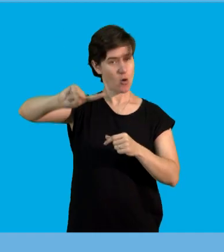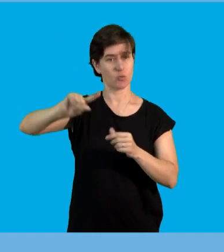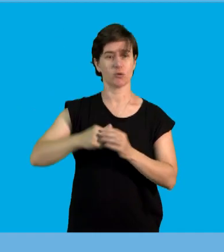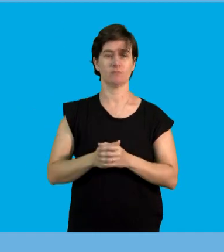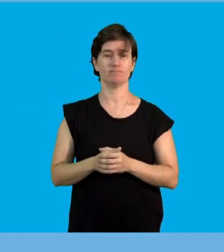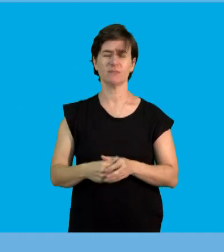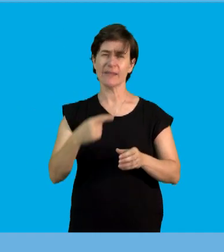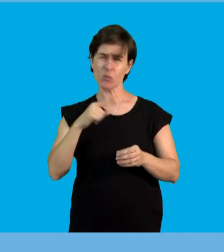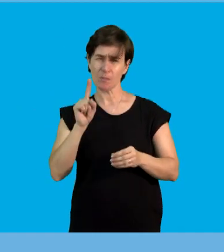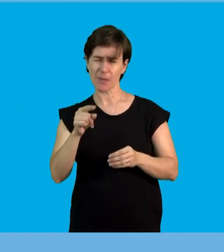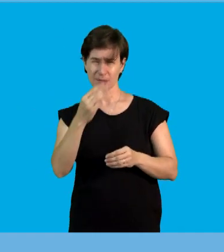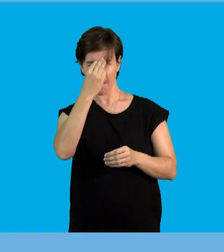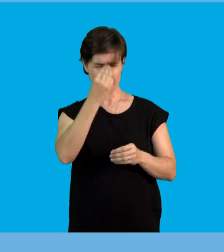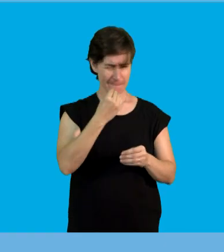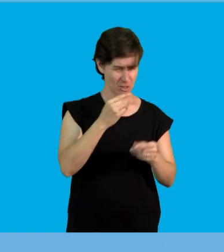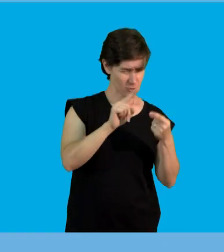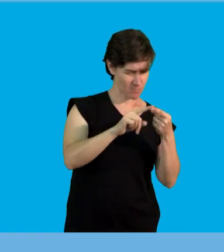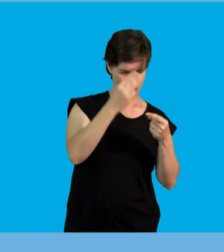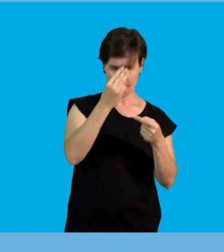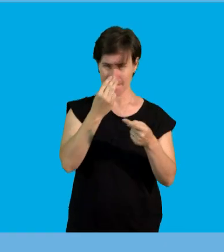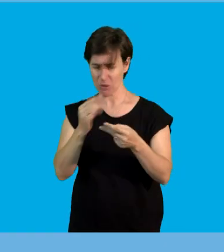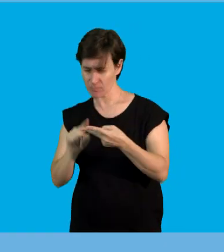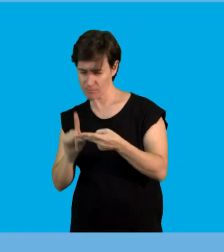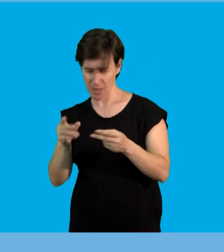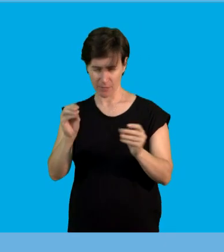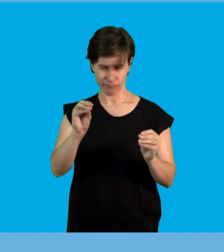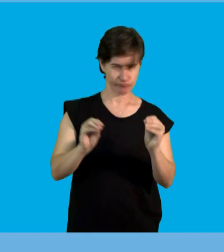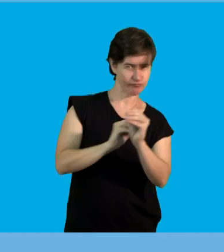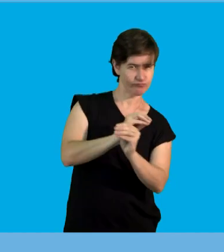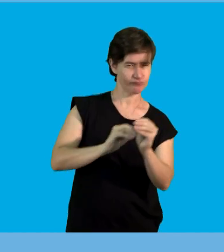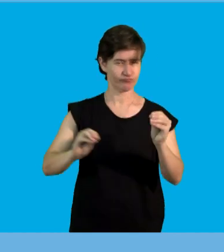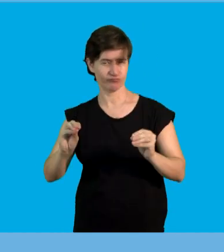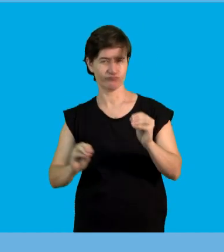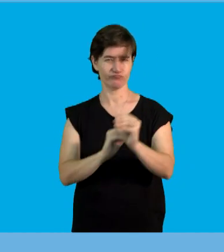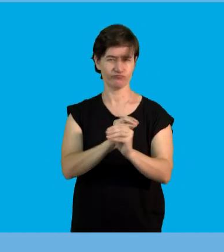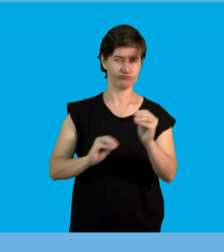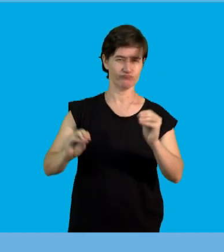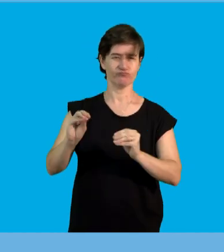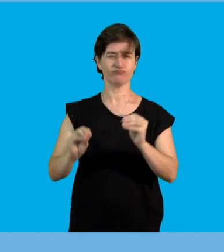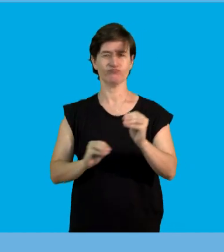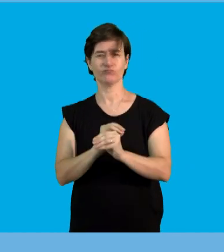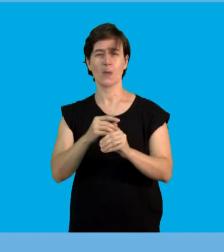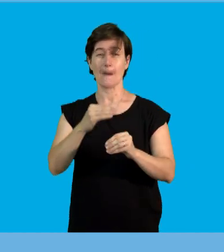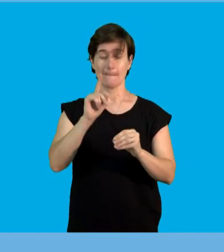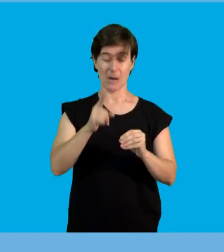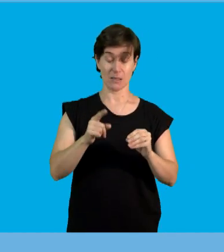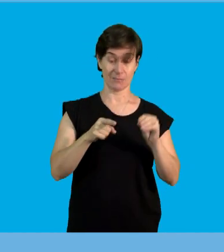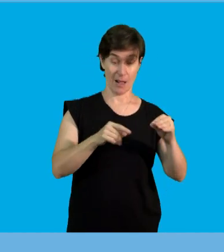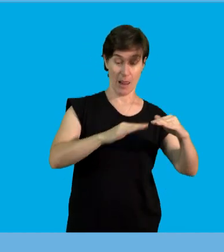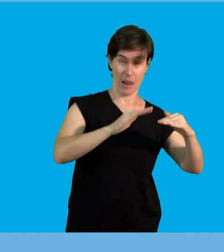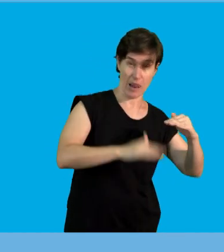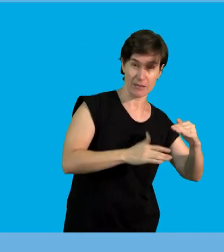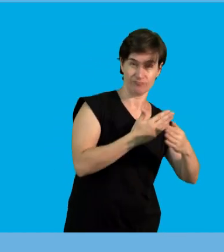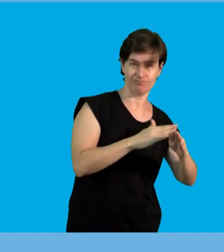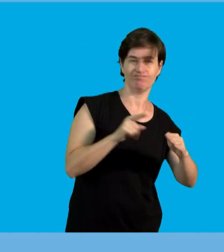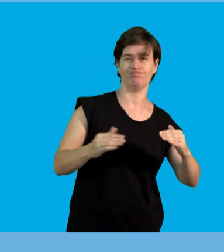lastly, we need to now arrange the diagrams in terms of increasing resistance and give a reason why we are